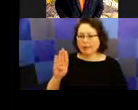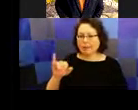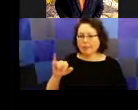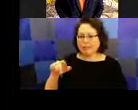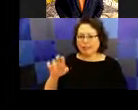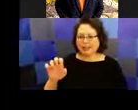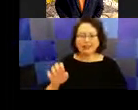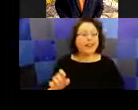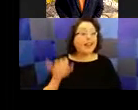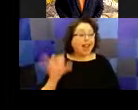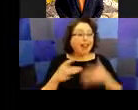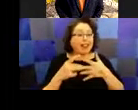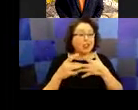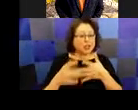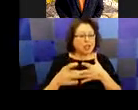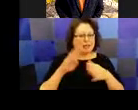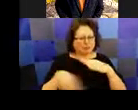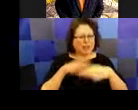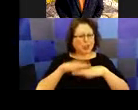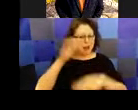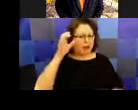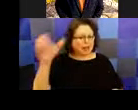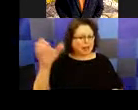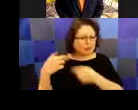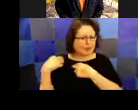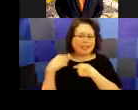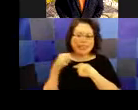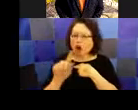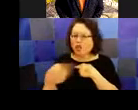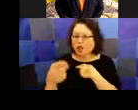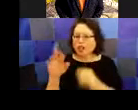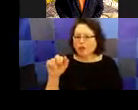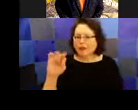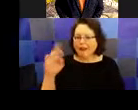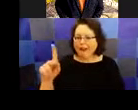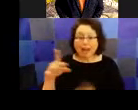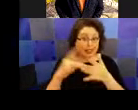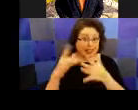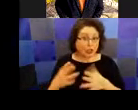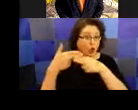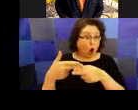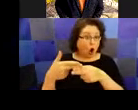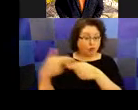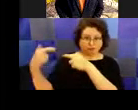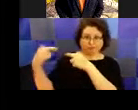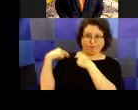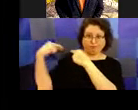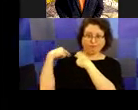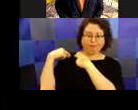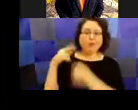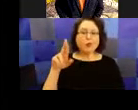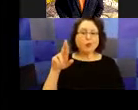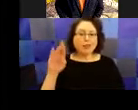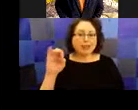Leadership is based upon a concept of responsibility rather than rank. The leaders are called responsables, which in